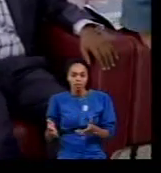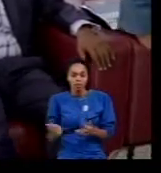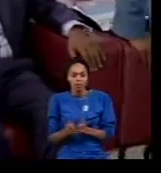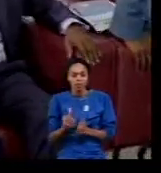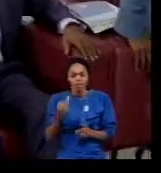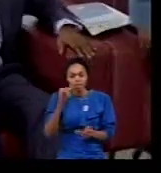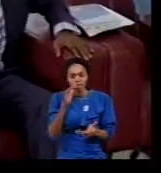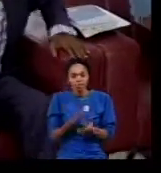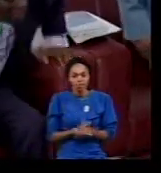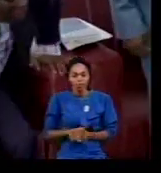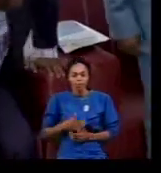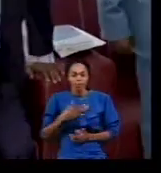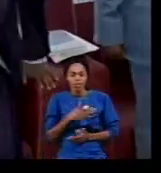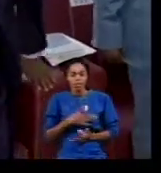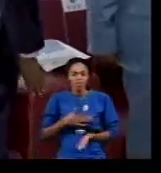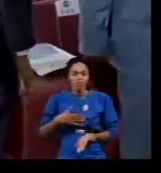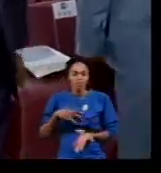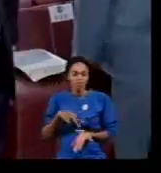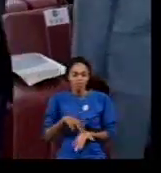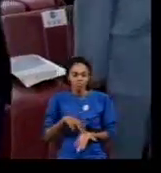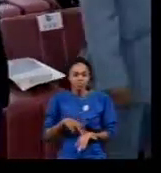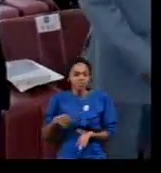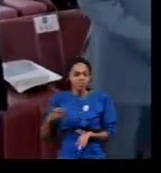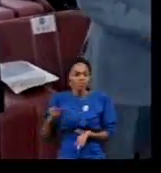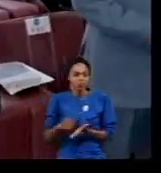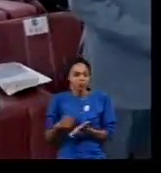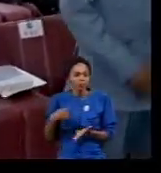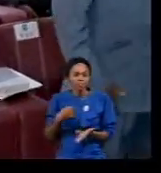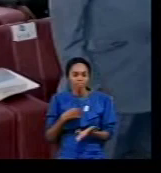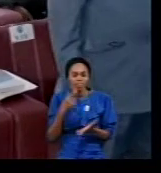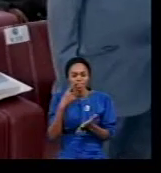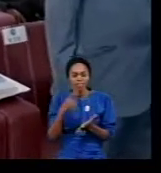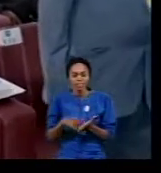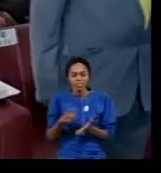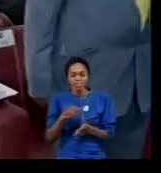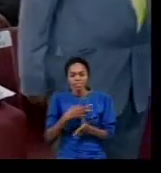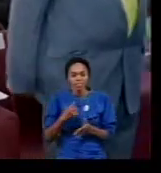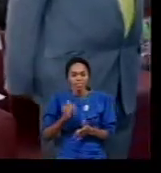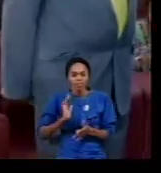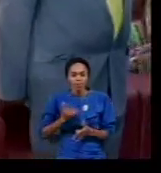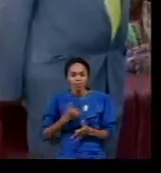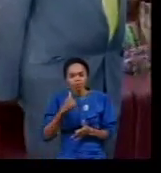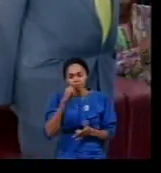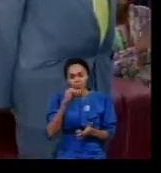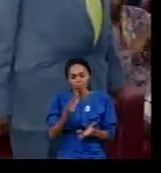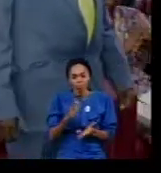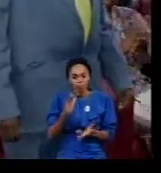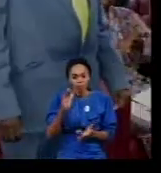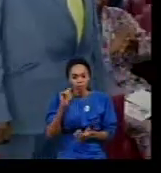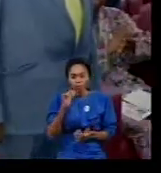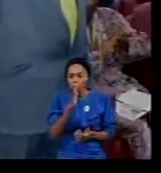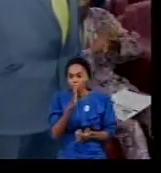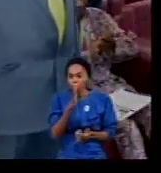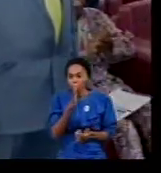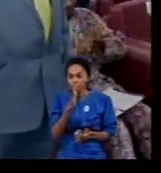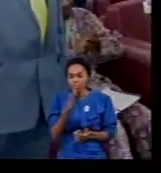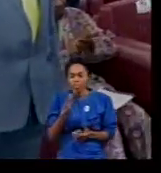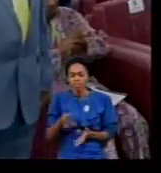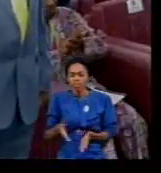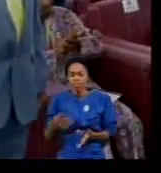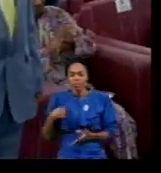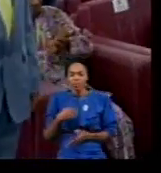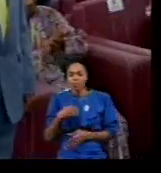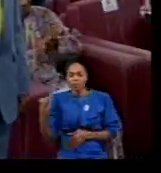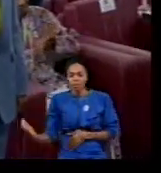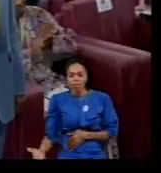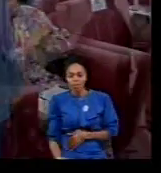assignment the Lord has passed on to his own followers, his own disciples. And she shall bring forth his Son, and thou shalt call his name